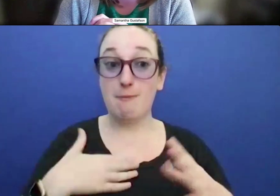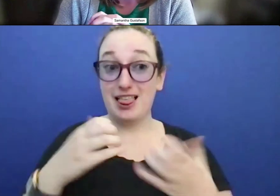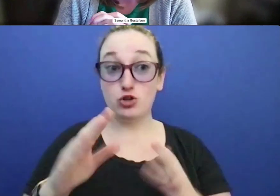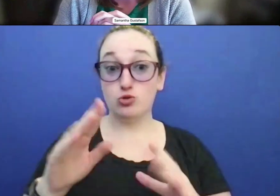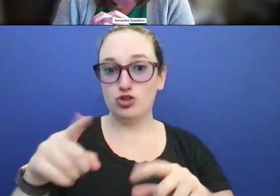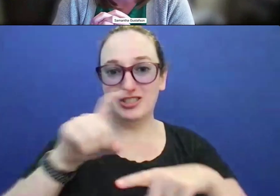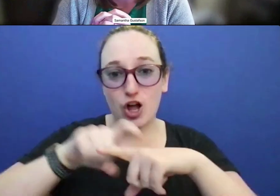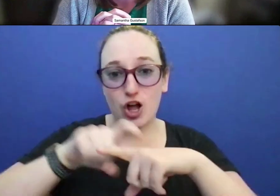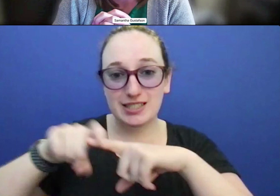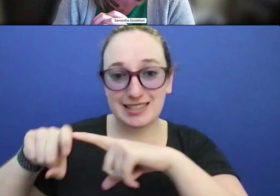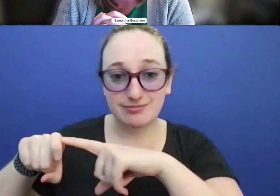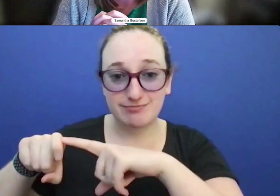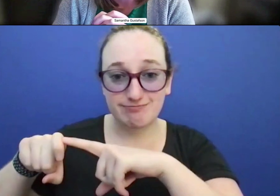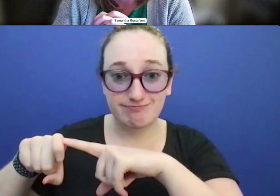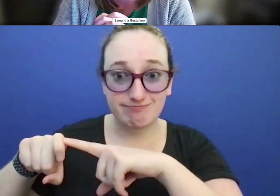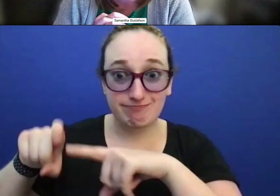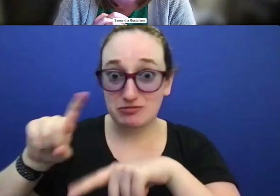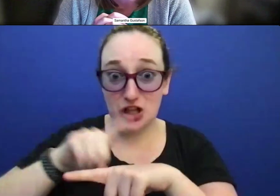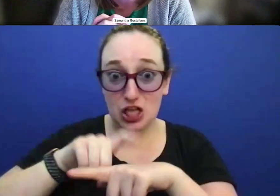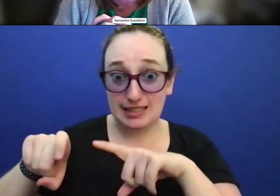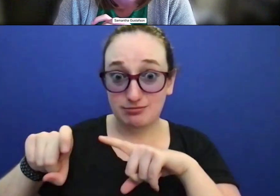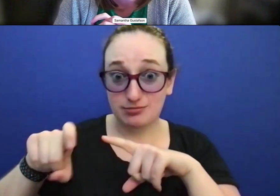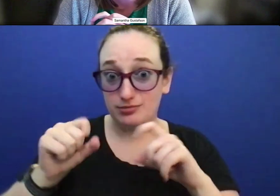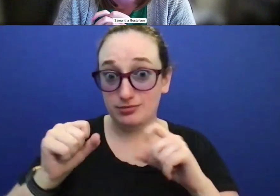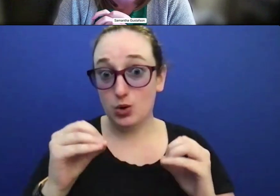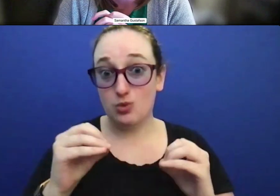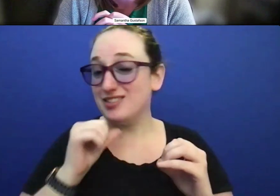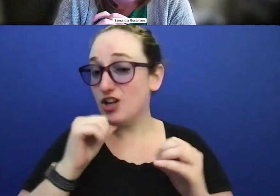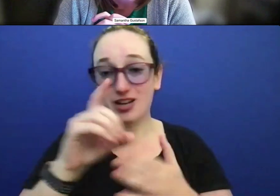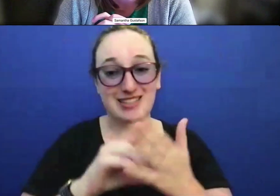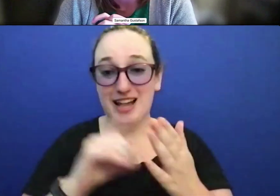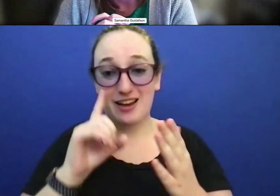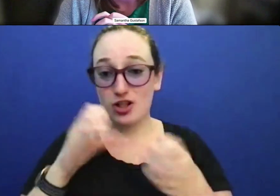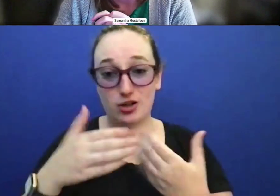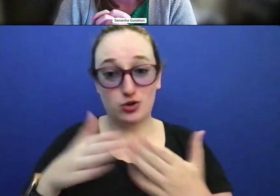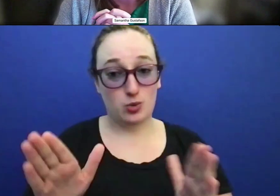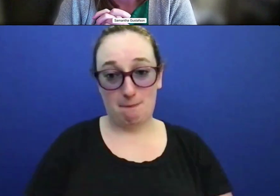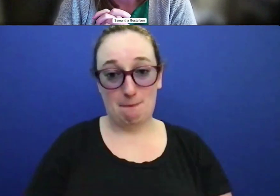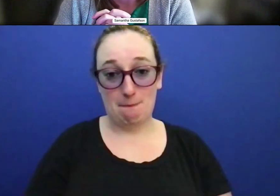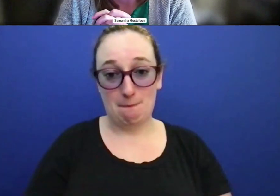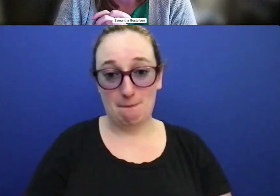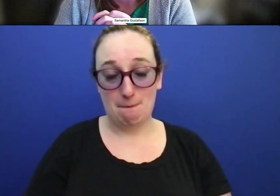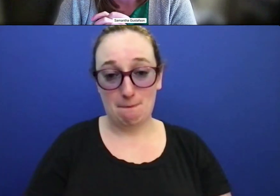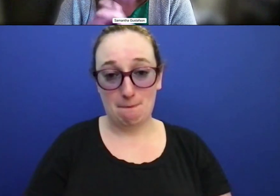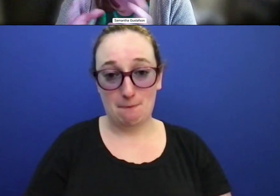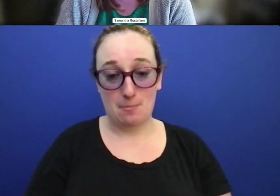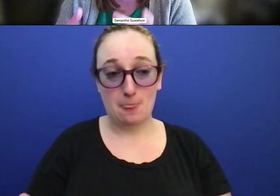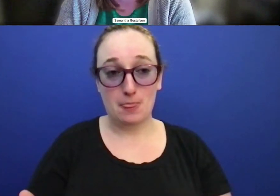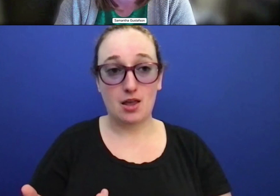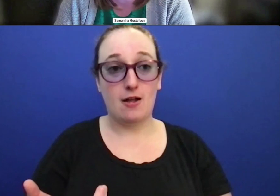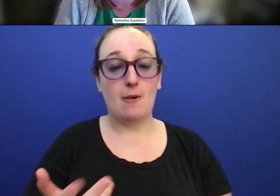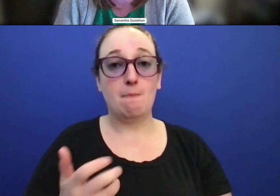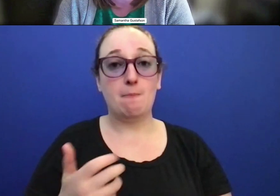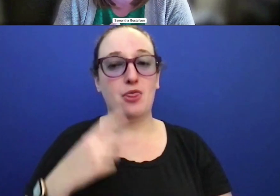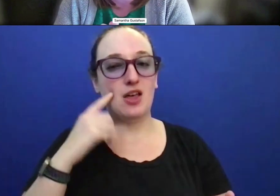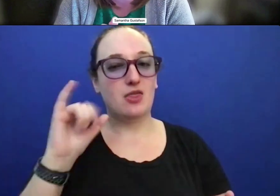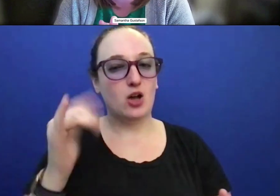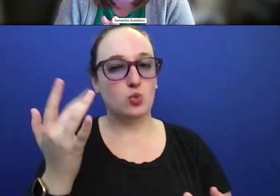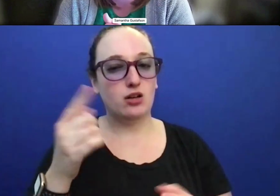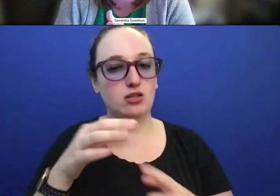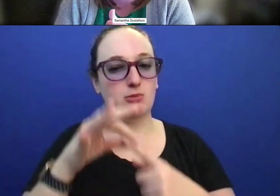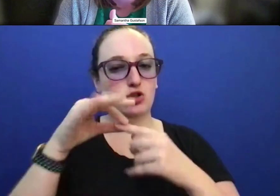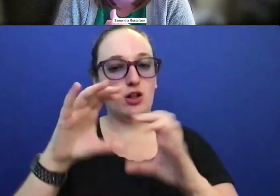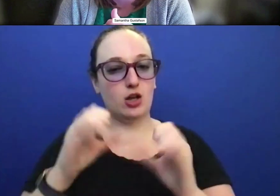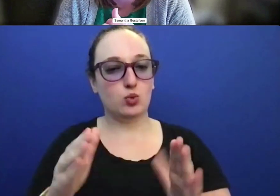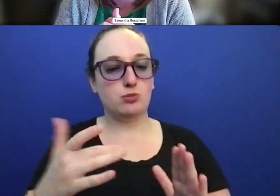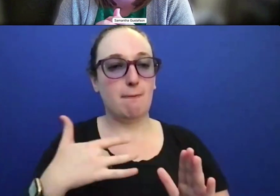closet, so not designed for classroom instruction in the slightest bit. And so I think that that is why those specialized